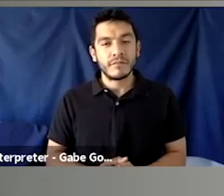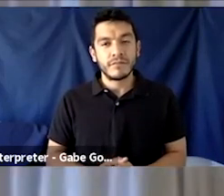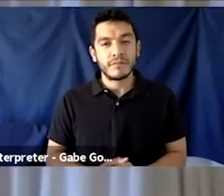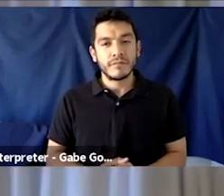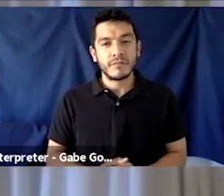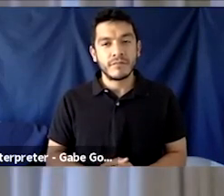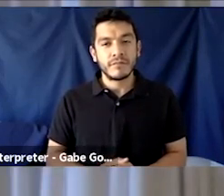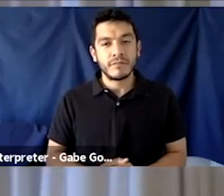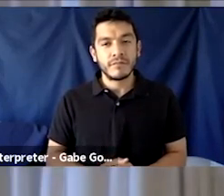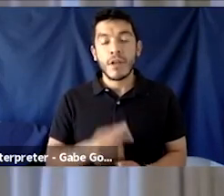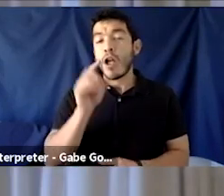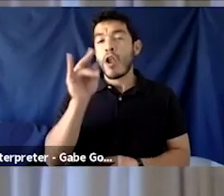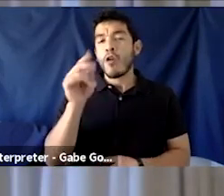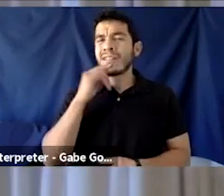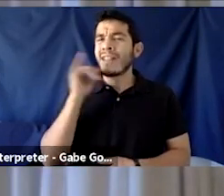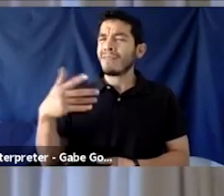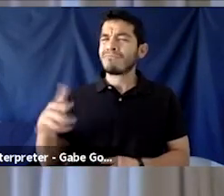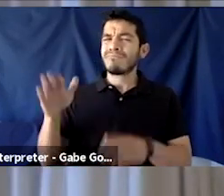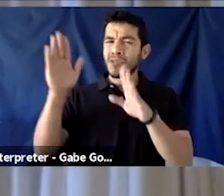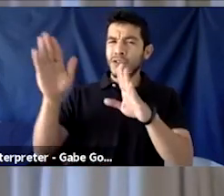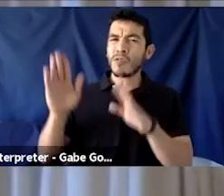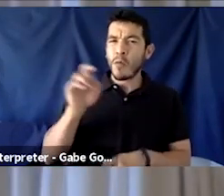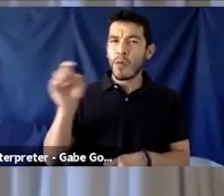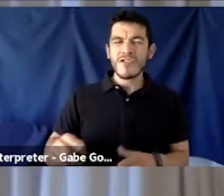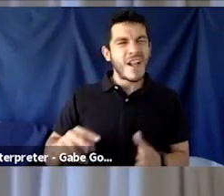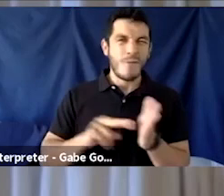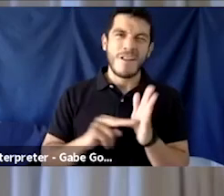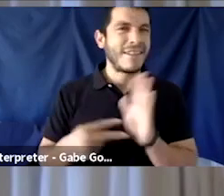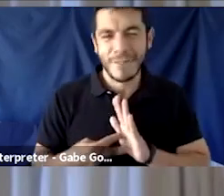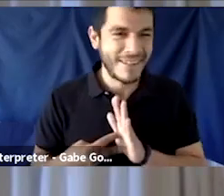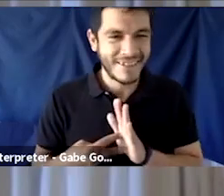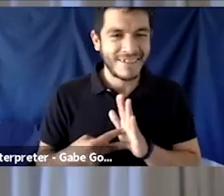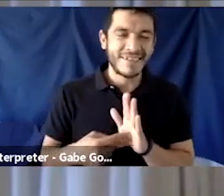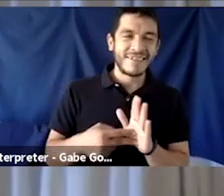That was such a great question. What the heck does it mean?